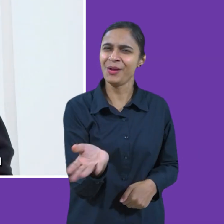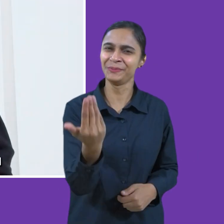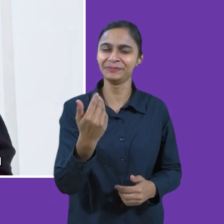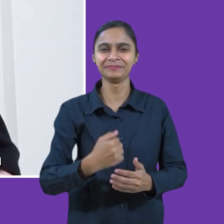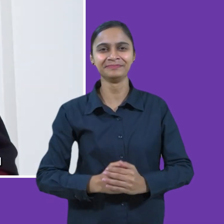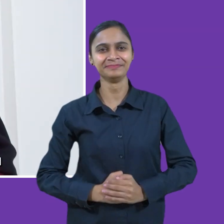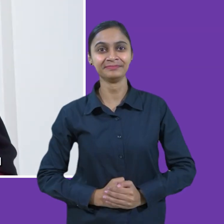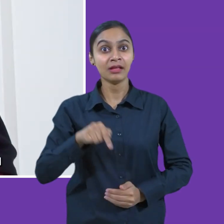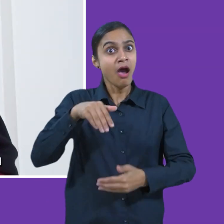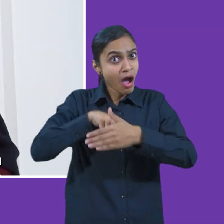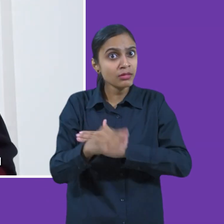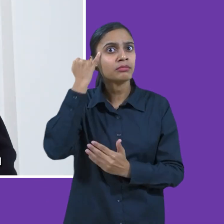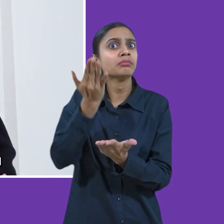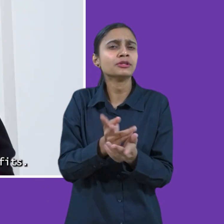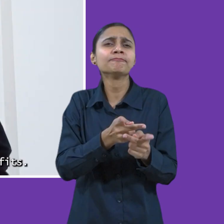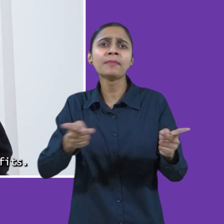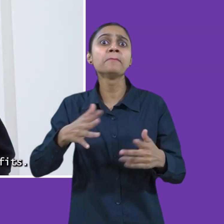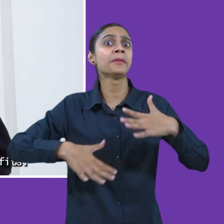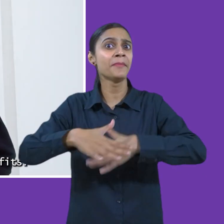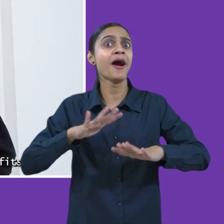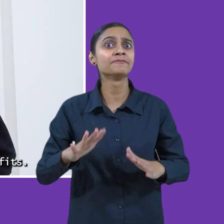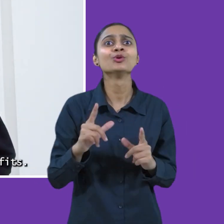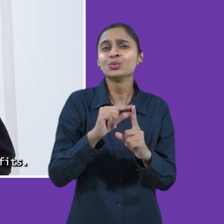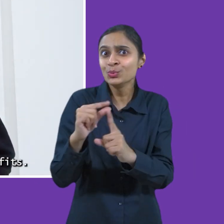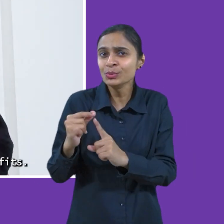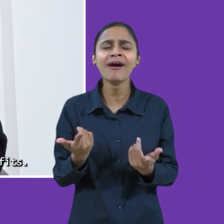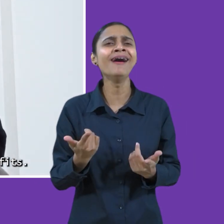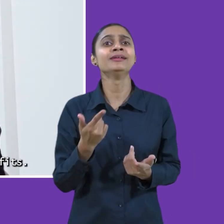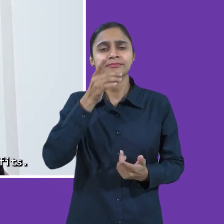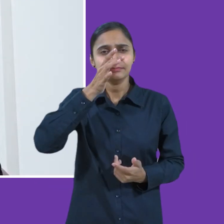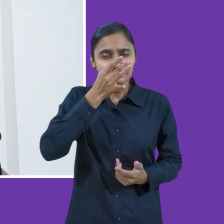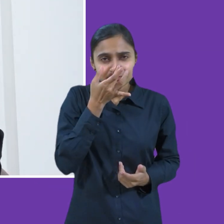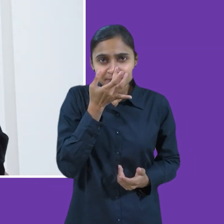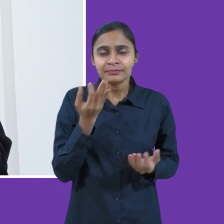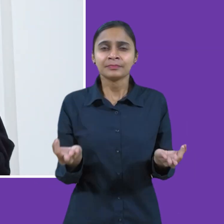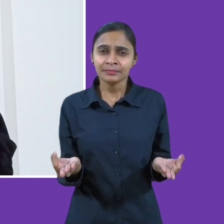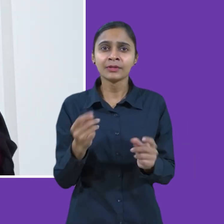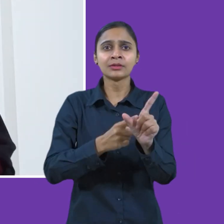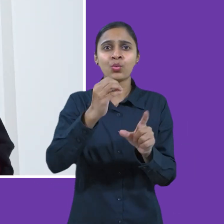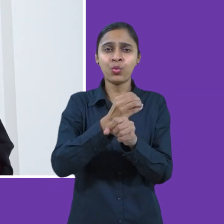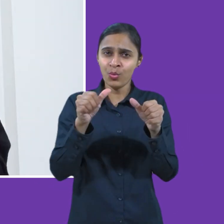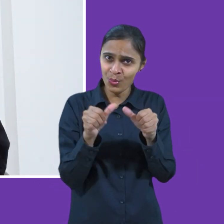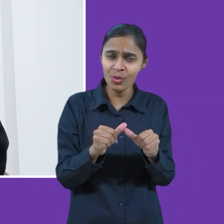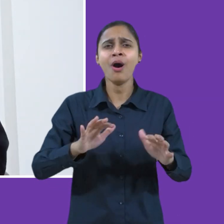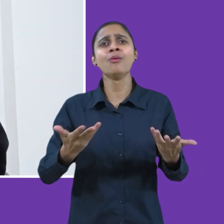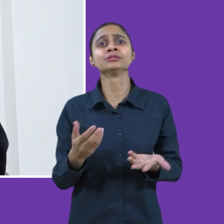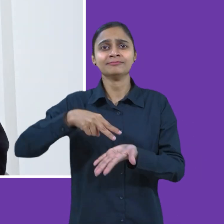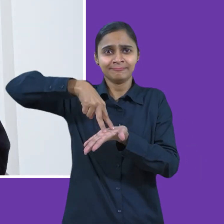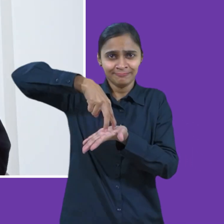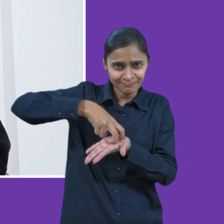So in that support network, we have started up something like yoga challenge to promote yoga. Like it can be anything of your choice. It